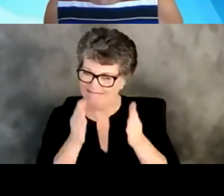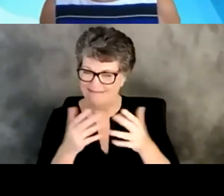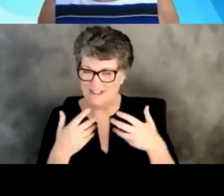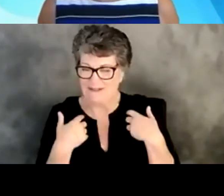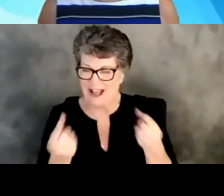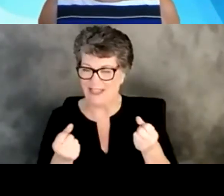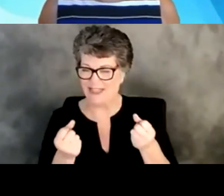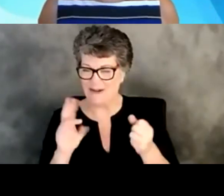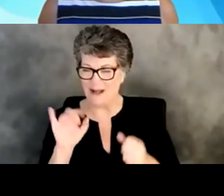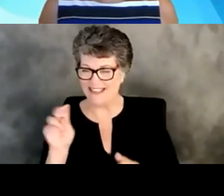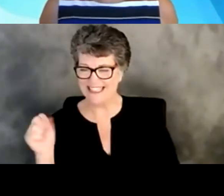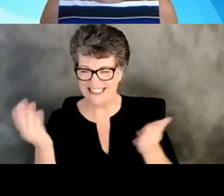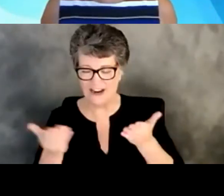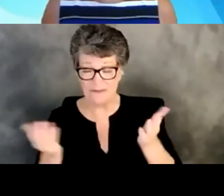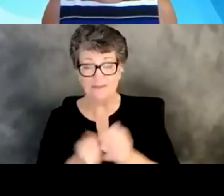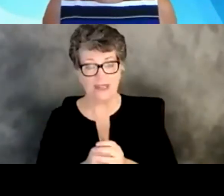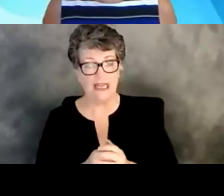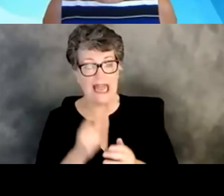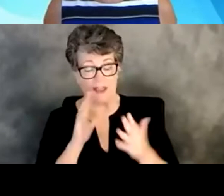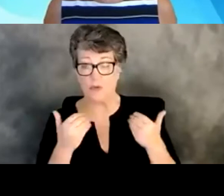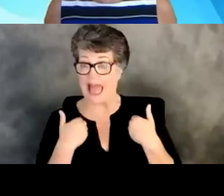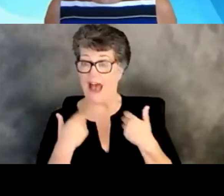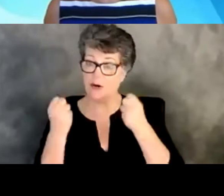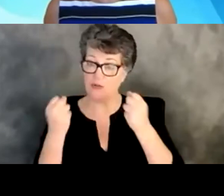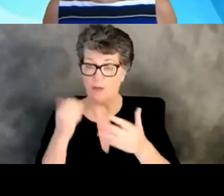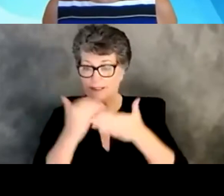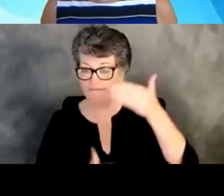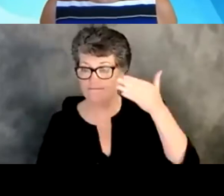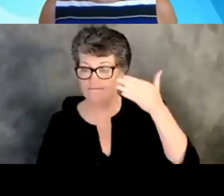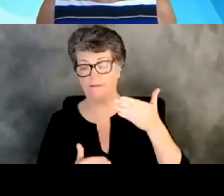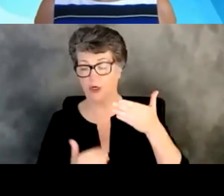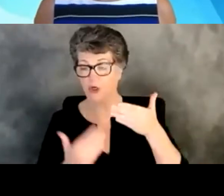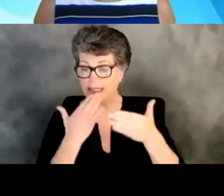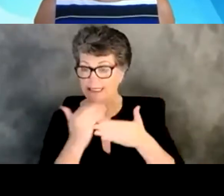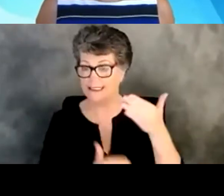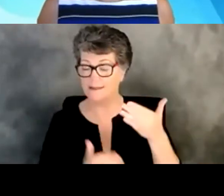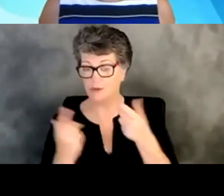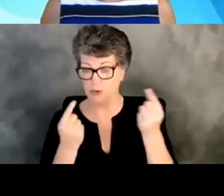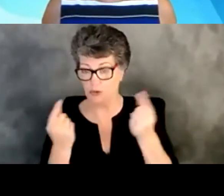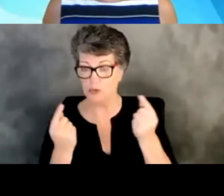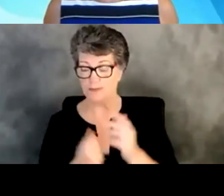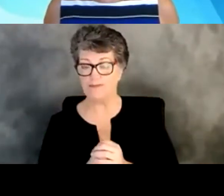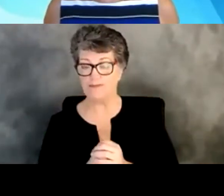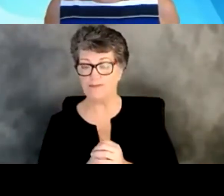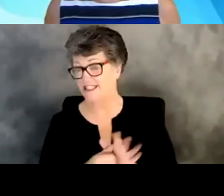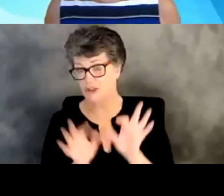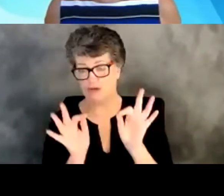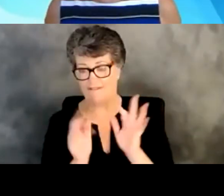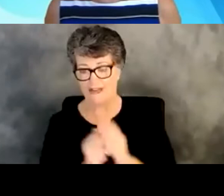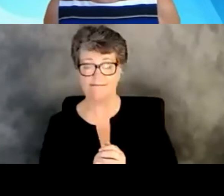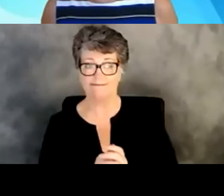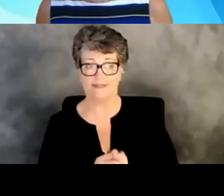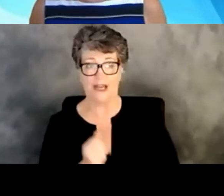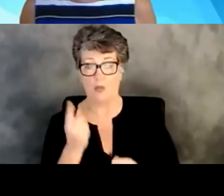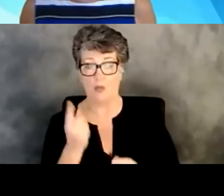forward. And I think we do have a robust list of things to think about and to do. This is terrific. And this is just one of